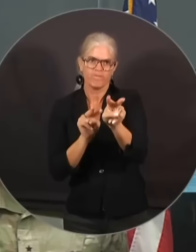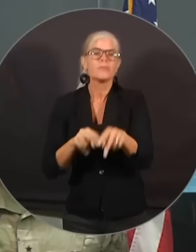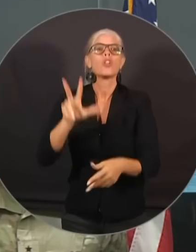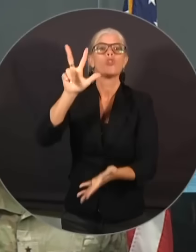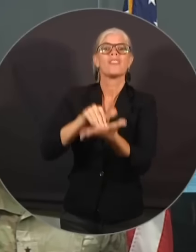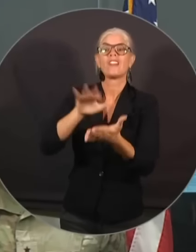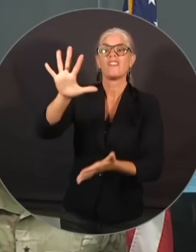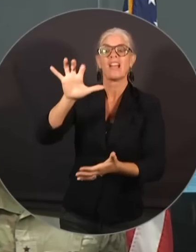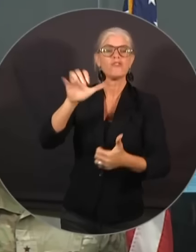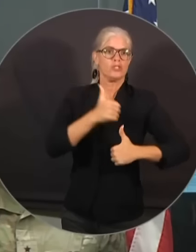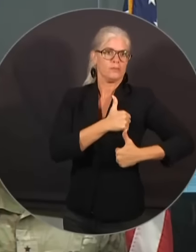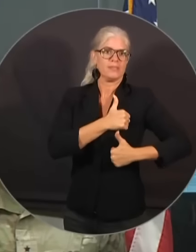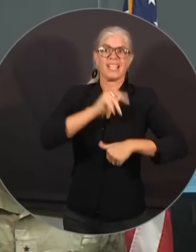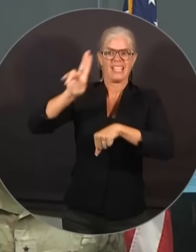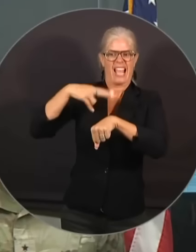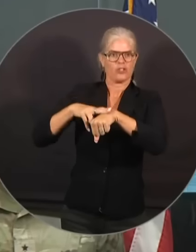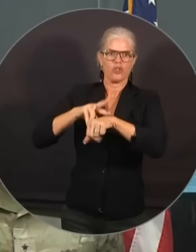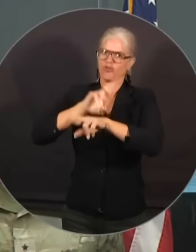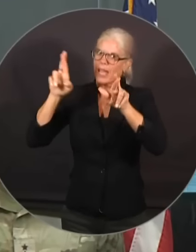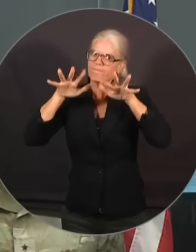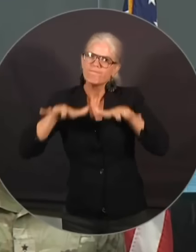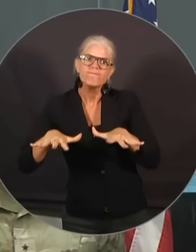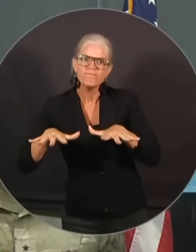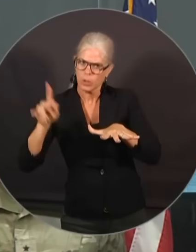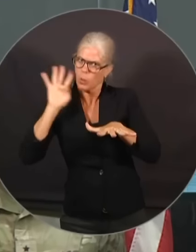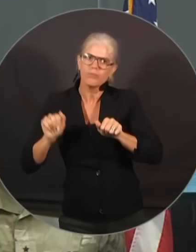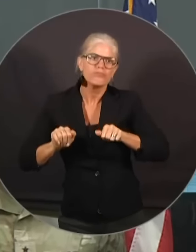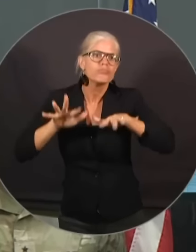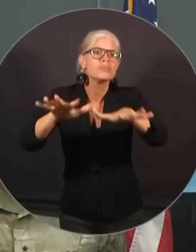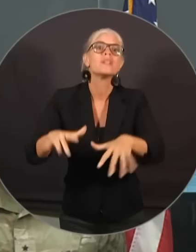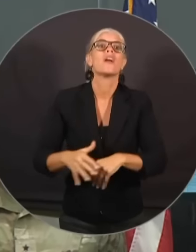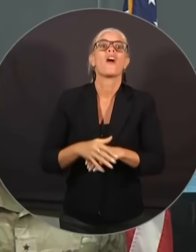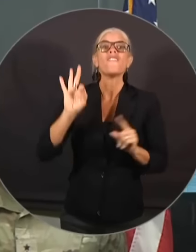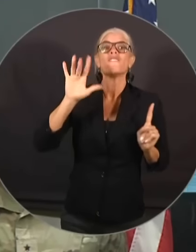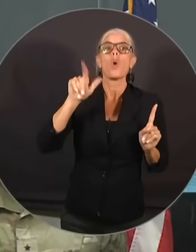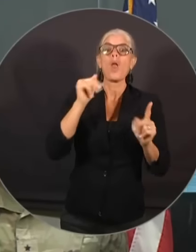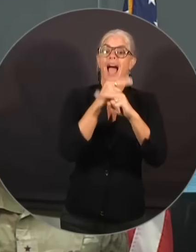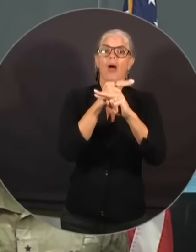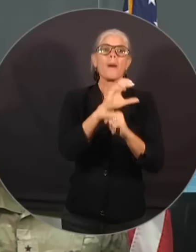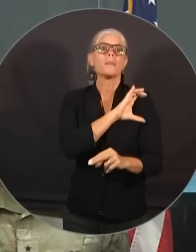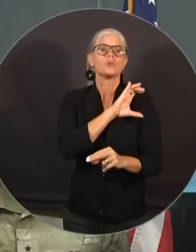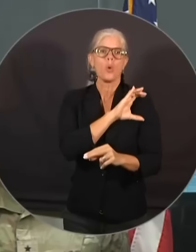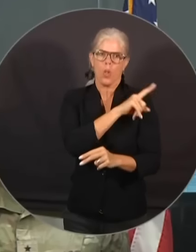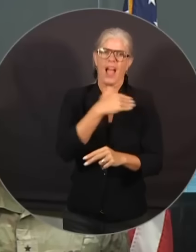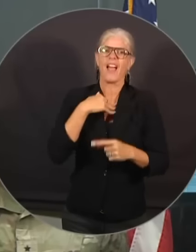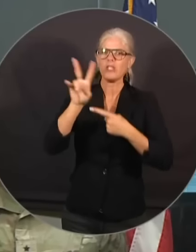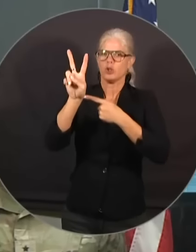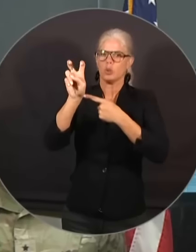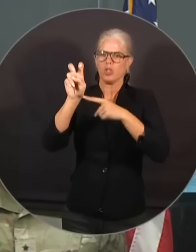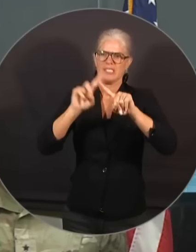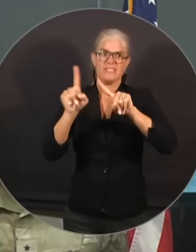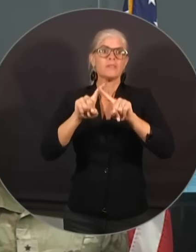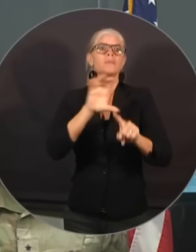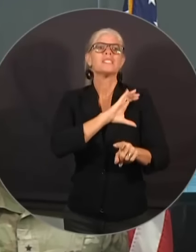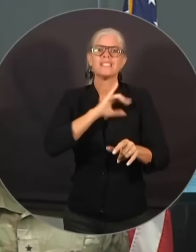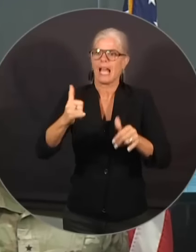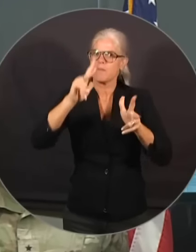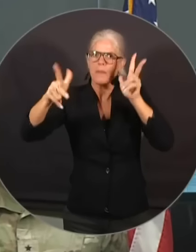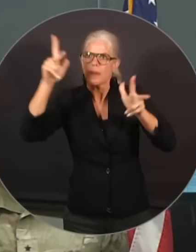quickly if we need more. Florida Highway Patrol has 200 state troopers that are on standby. They will go and